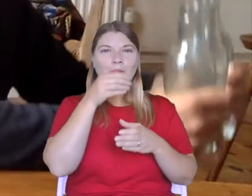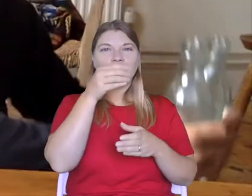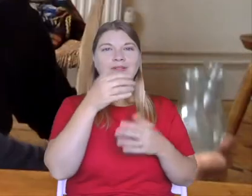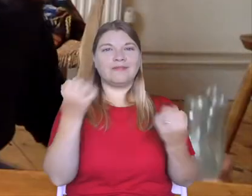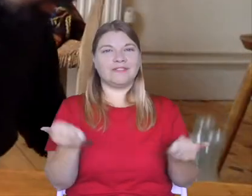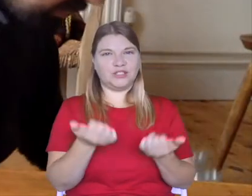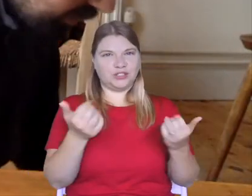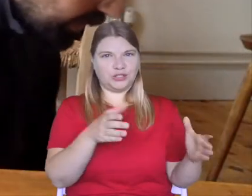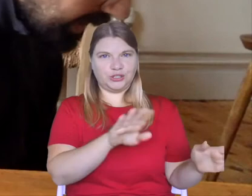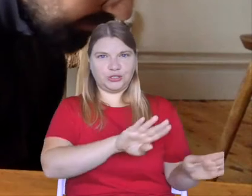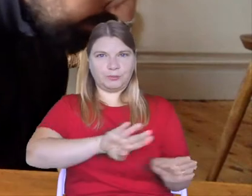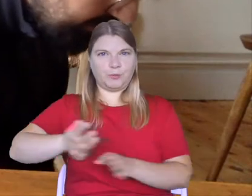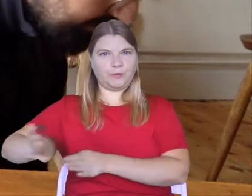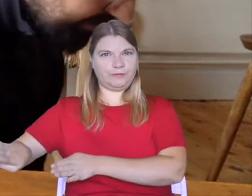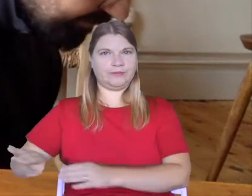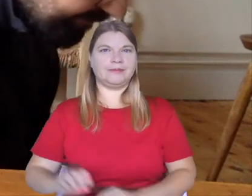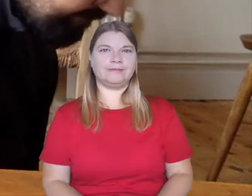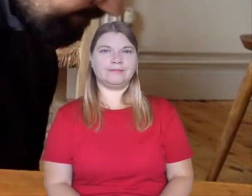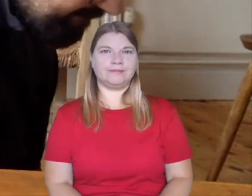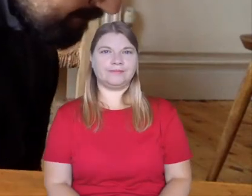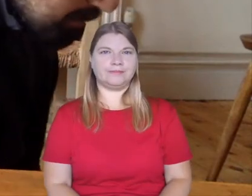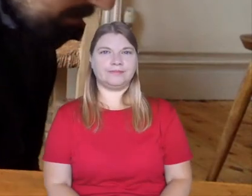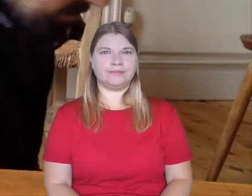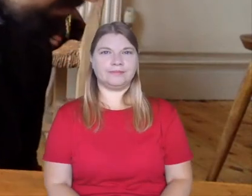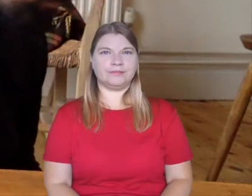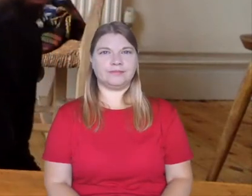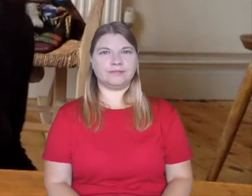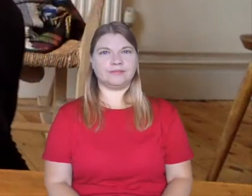the bottles, out of the way.